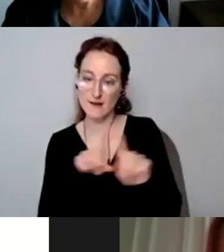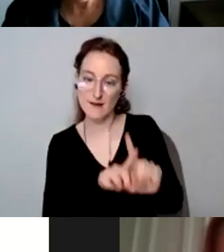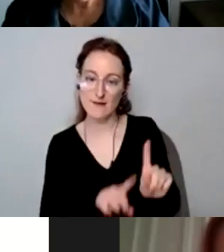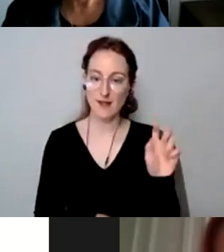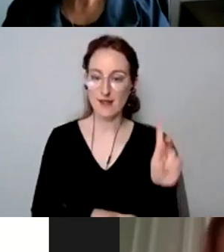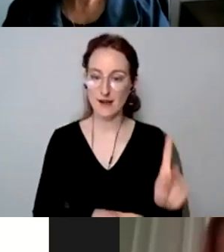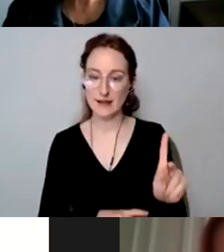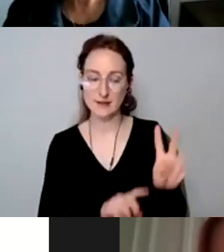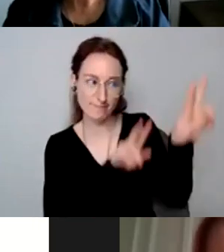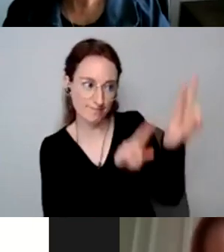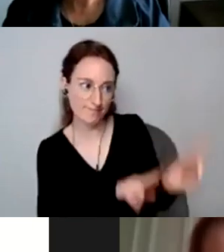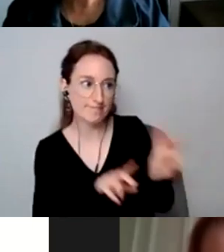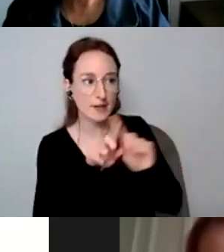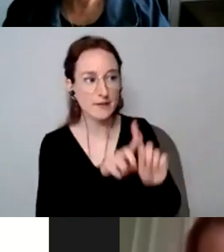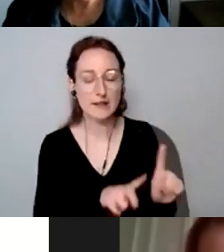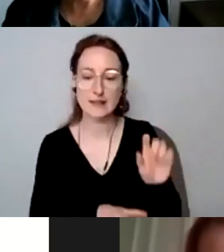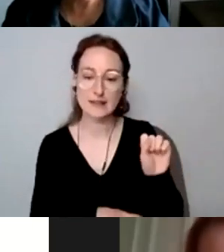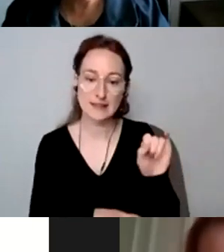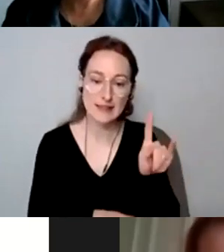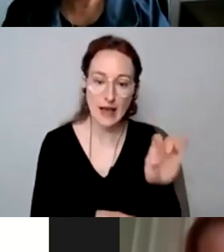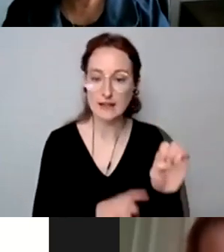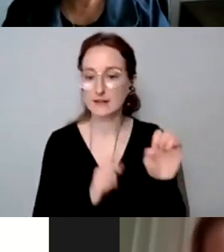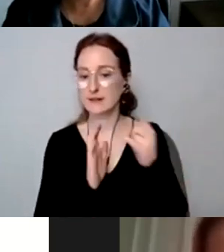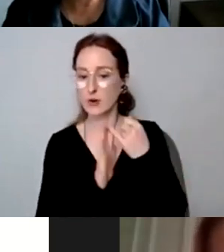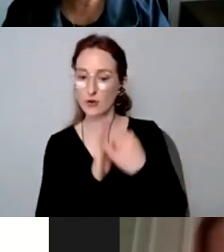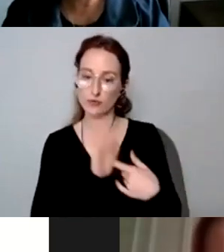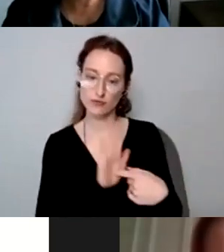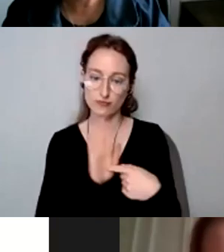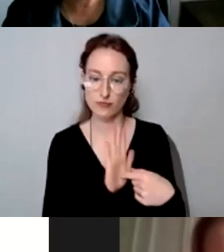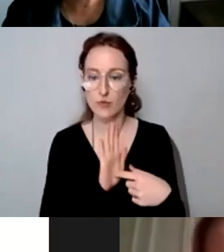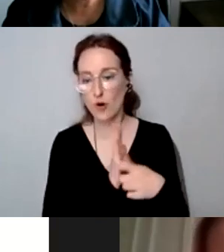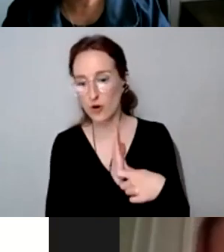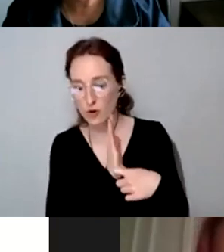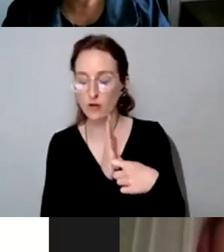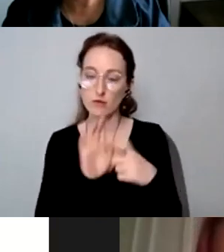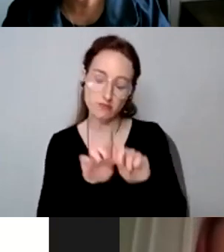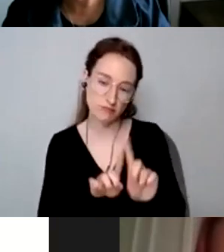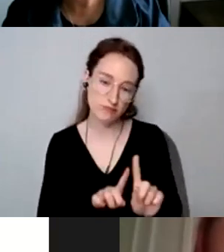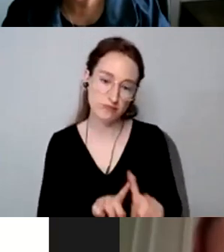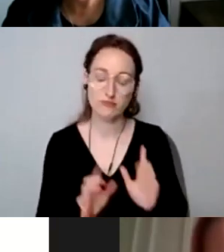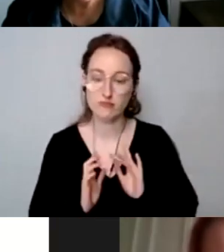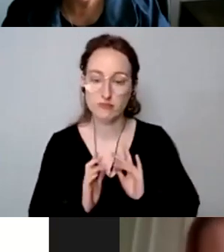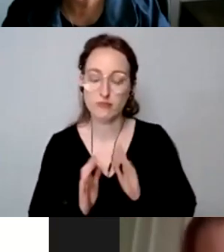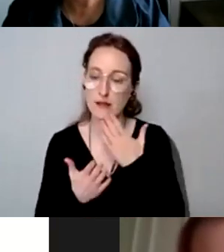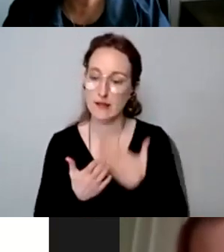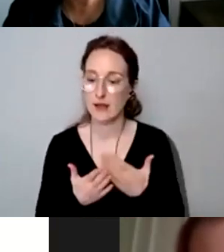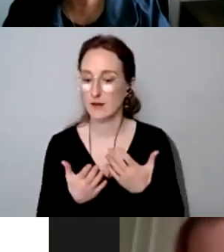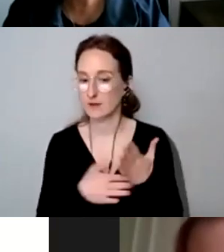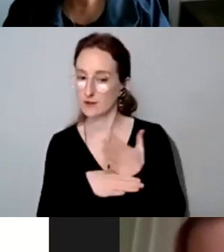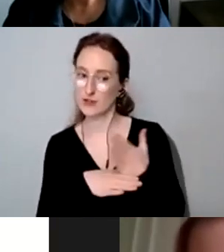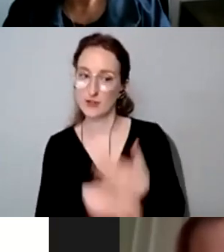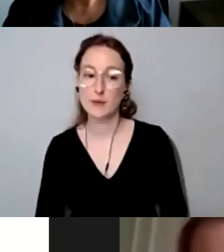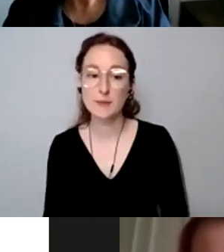these sites and exhibitions and articles as well. So thank you in advance for doing